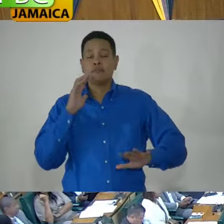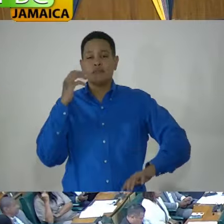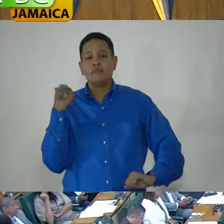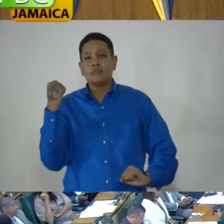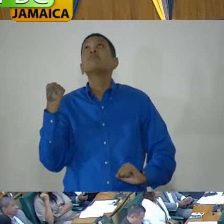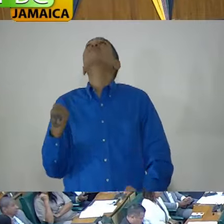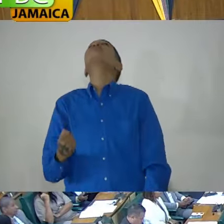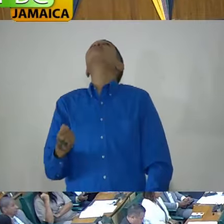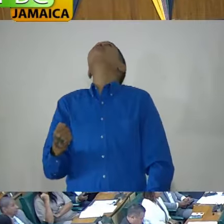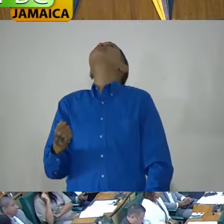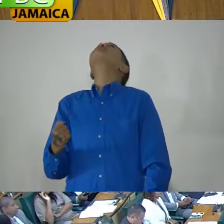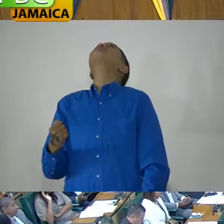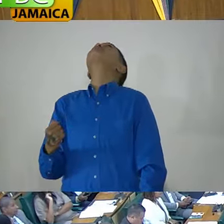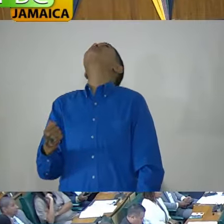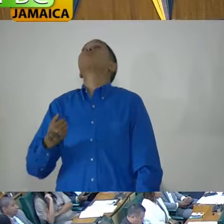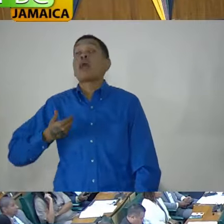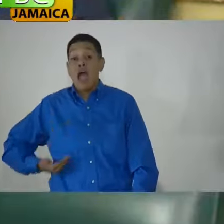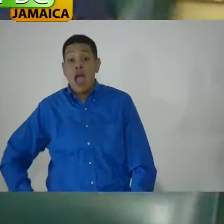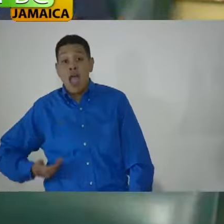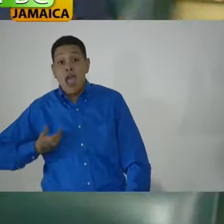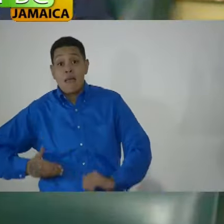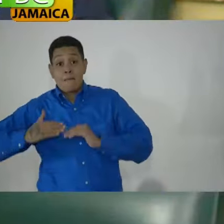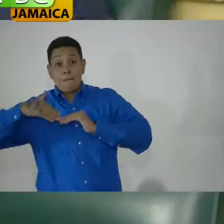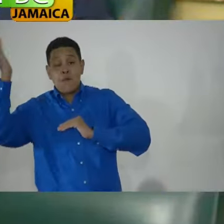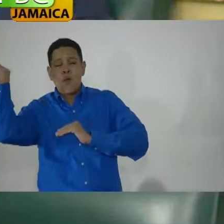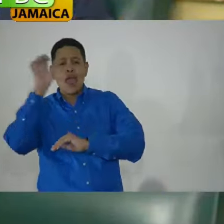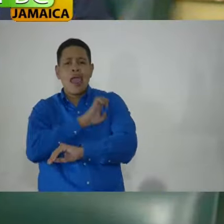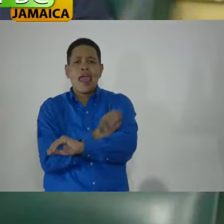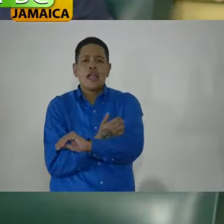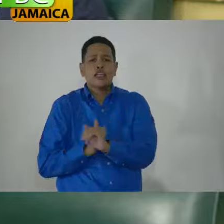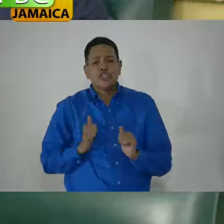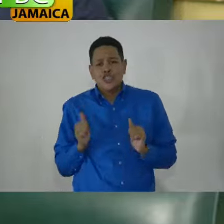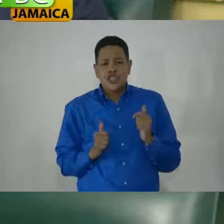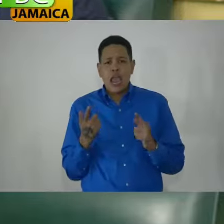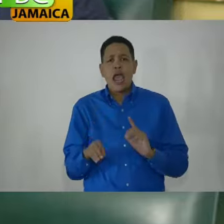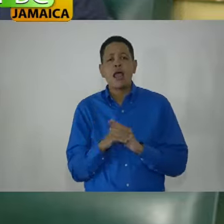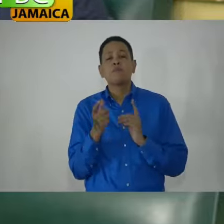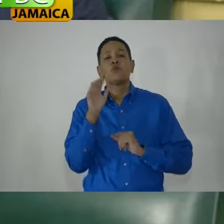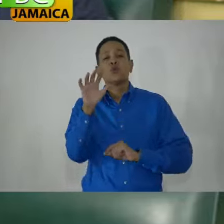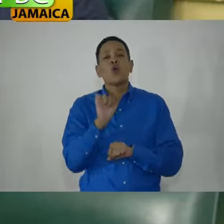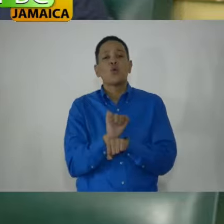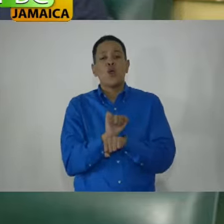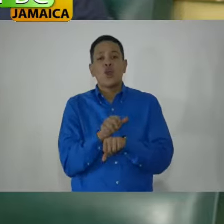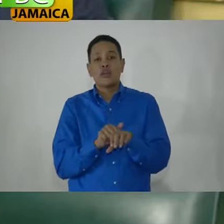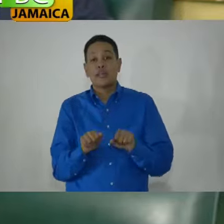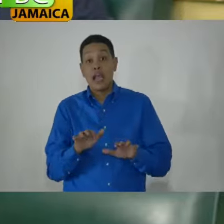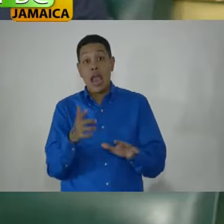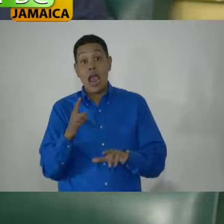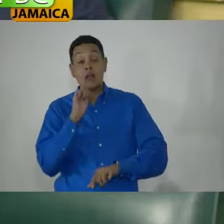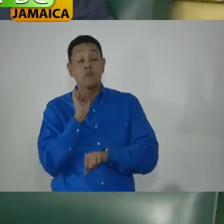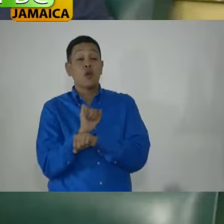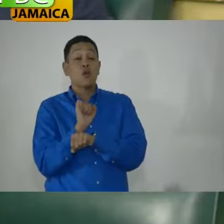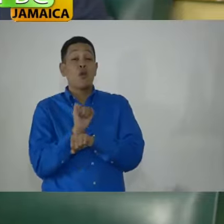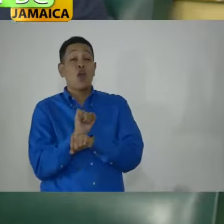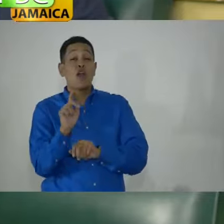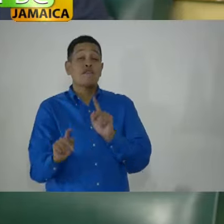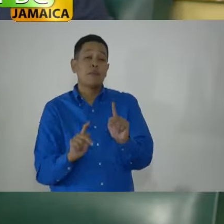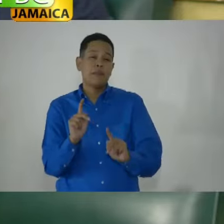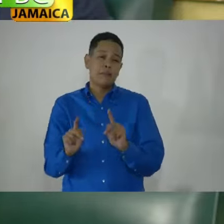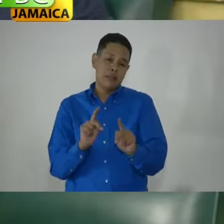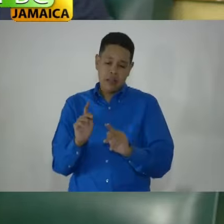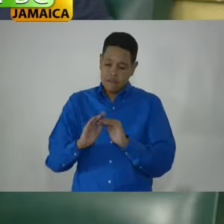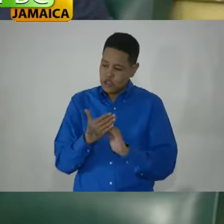it. I am more energized to do your work, the work of the